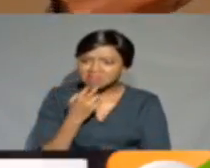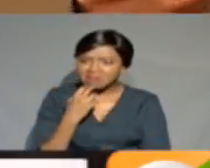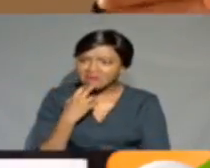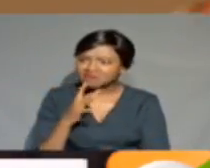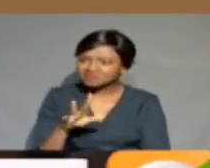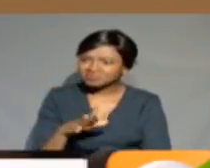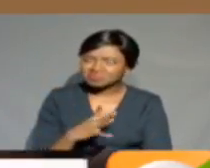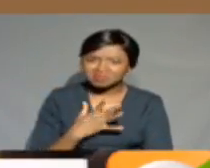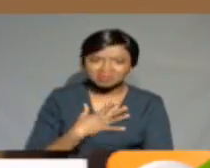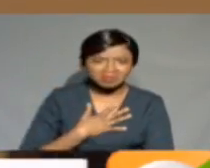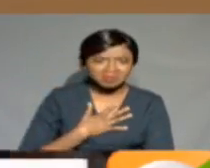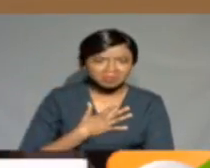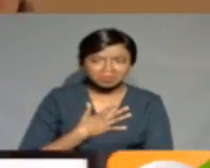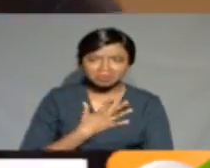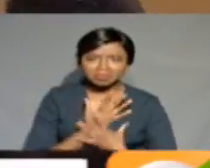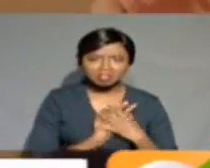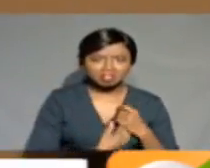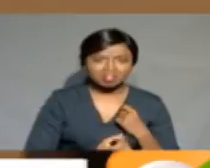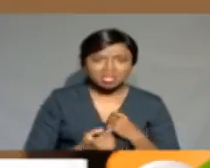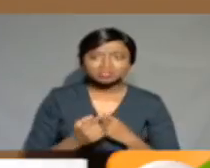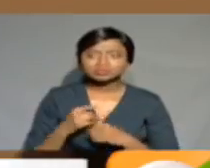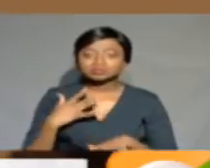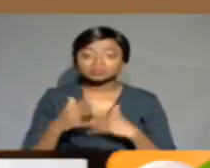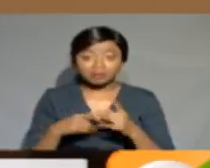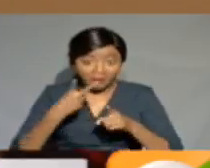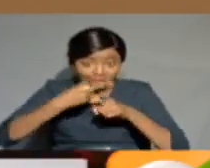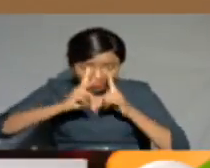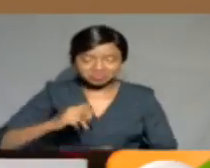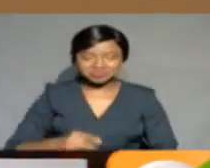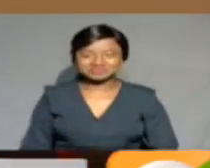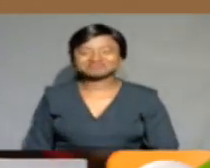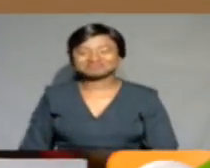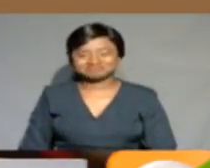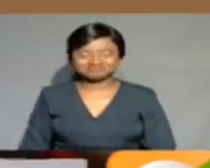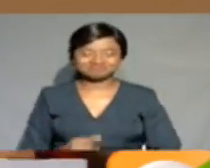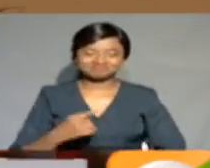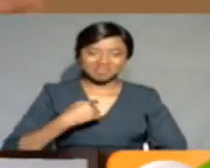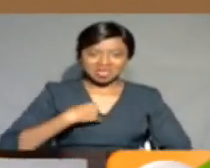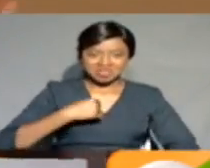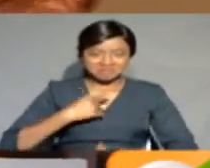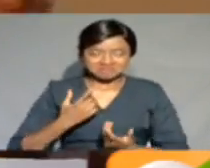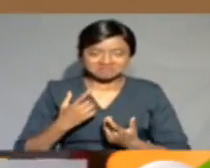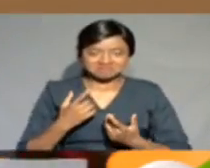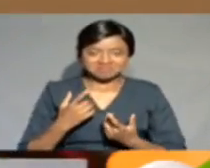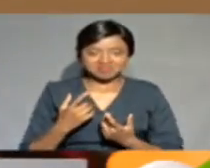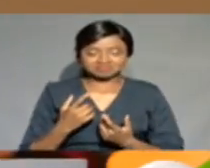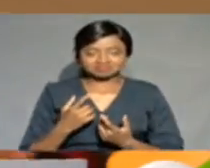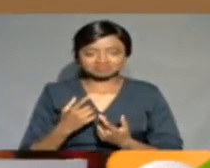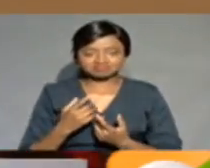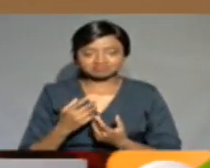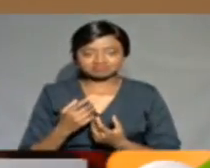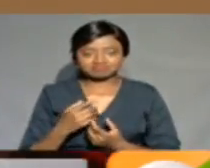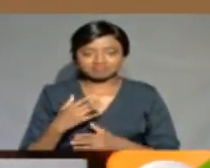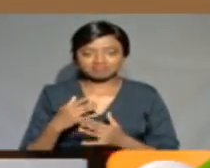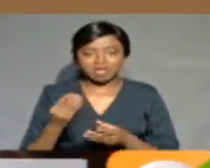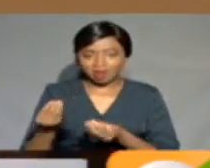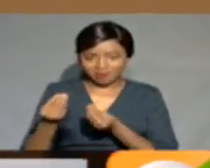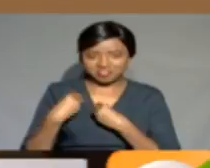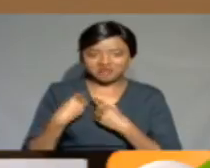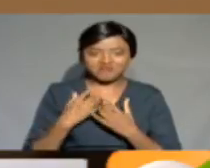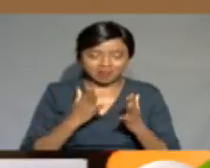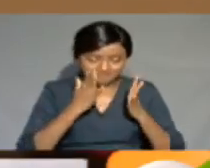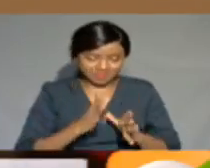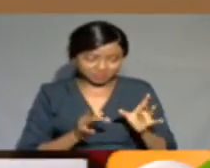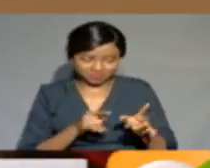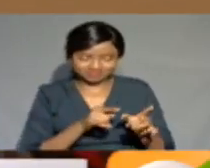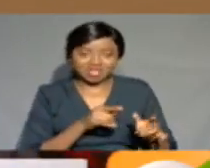it was like a fun. So when I went to form two, when I was given, after being bullied, I was given somebody to be sent